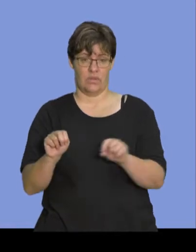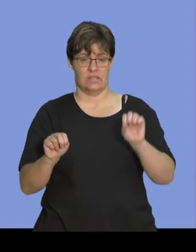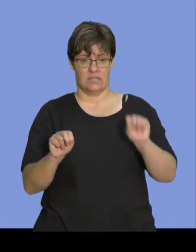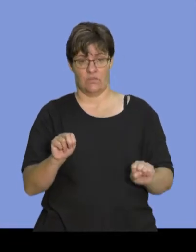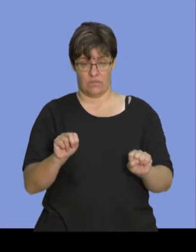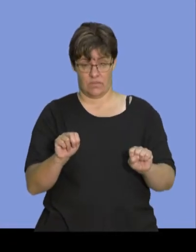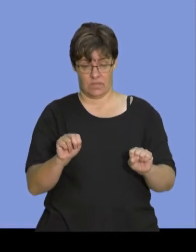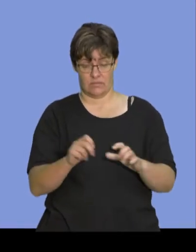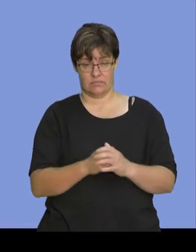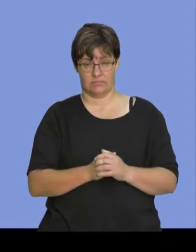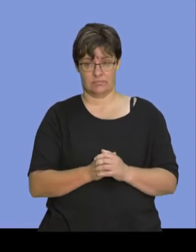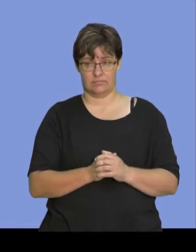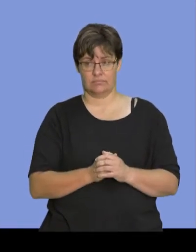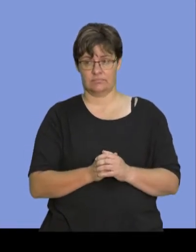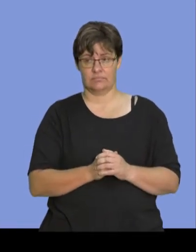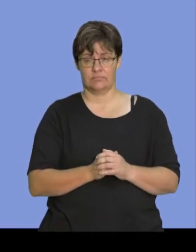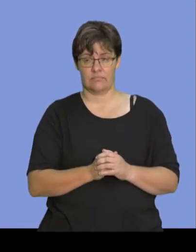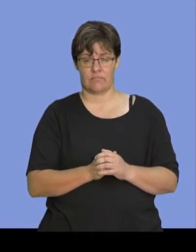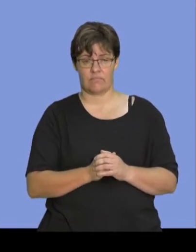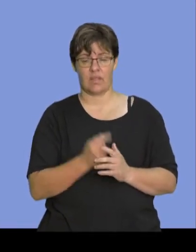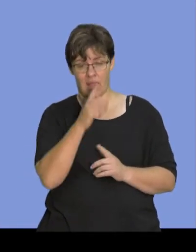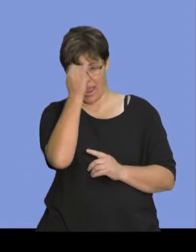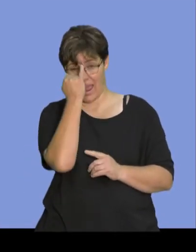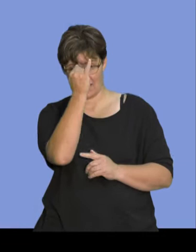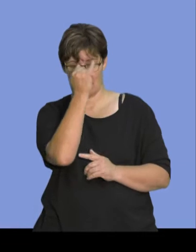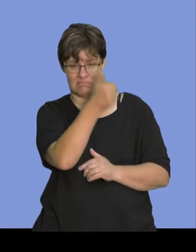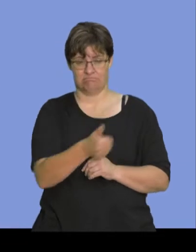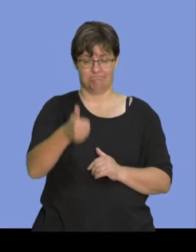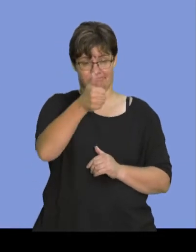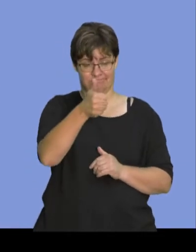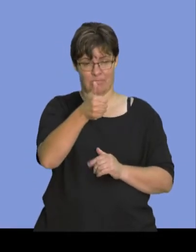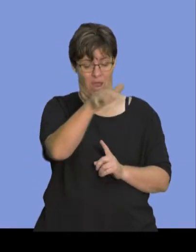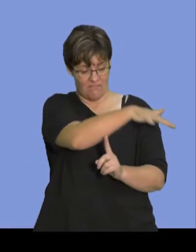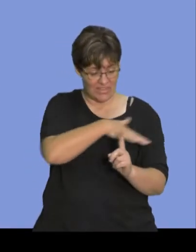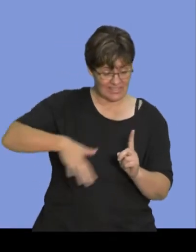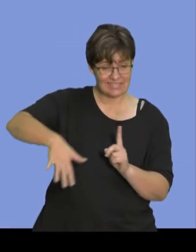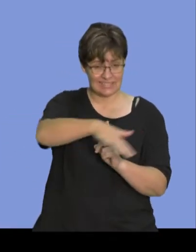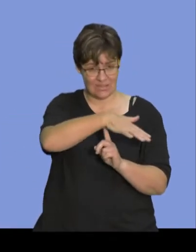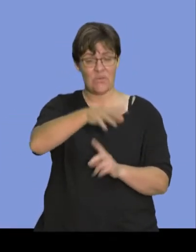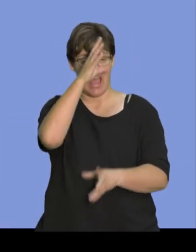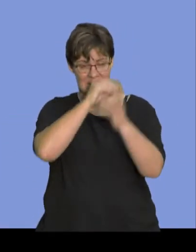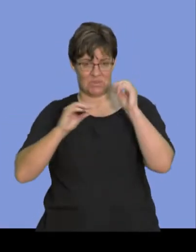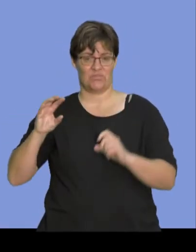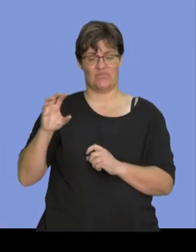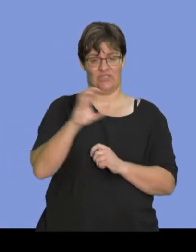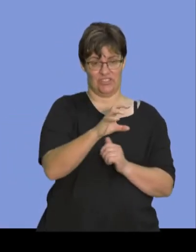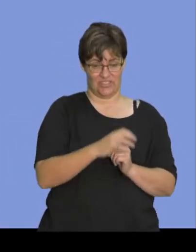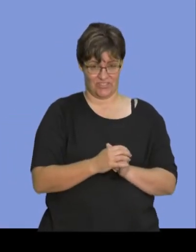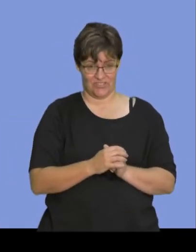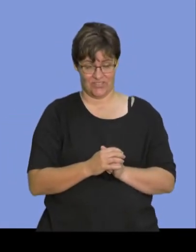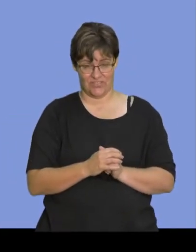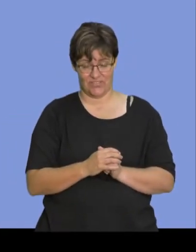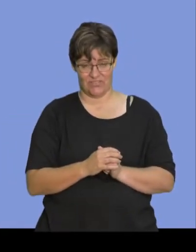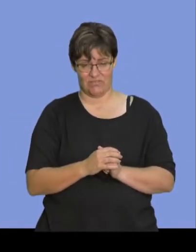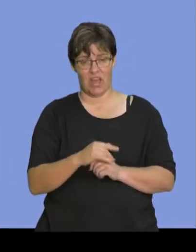Is north to south, right? That's the main idea, because in the field, you